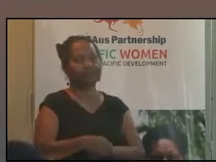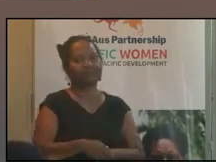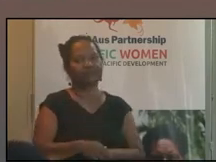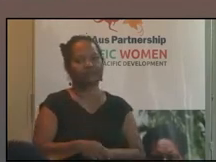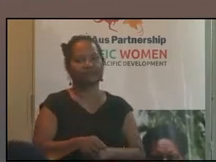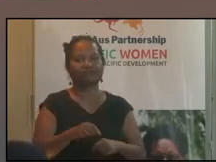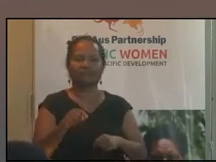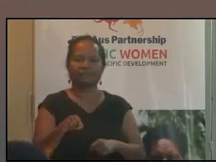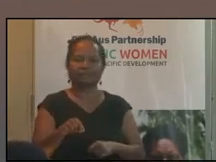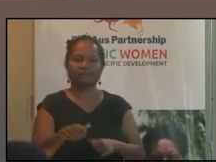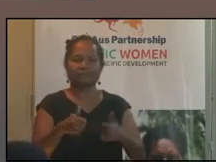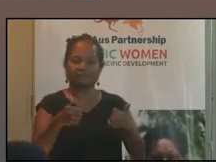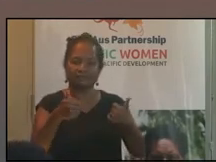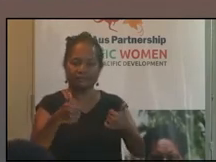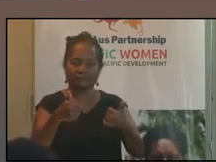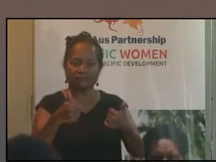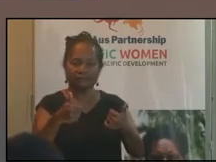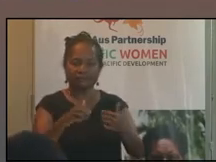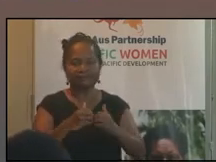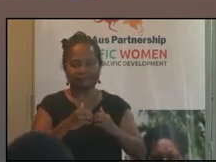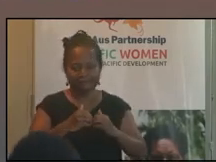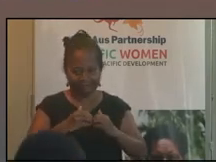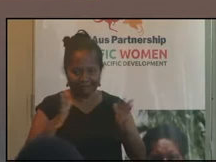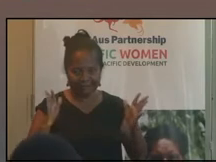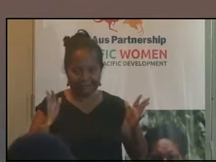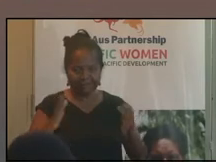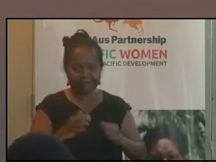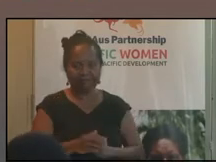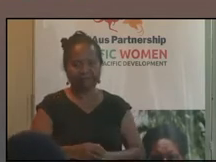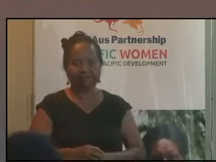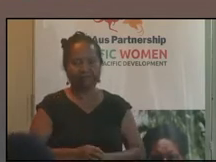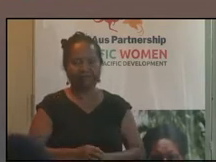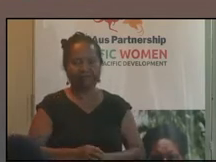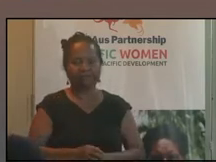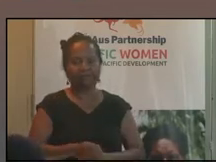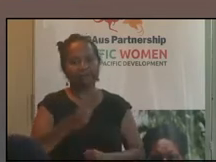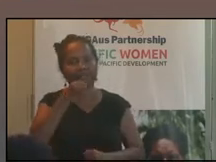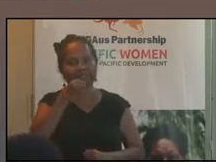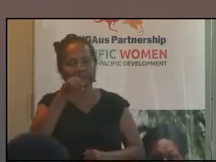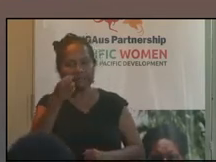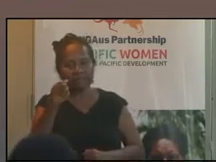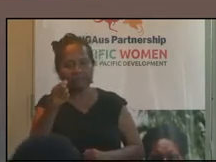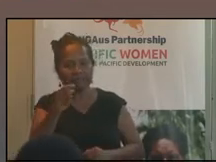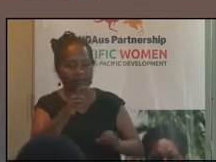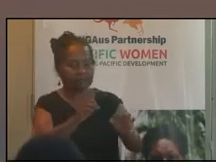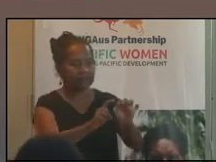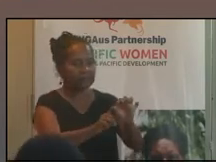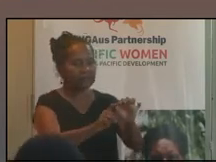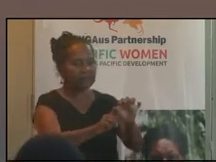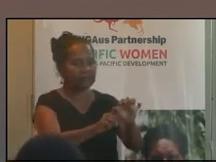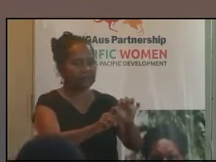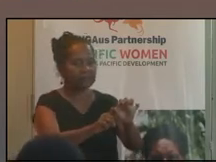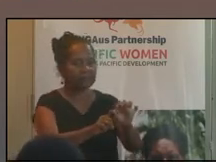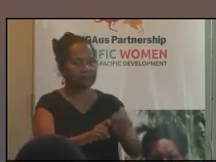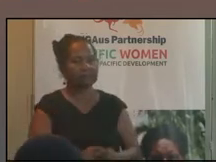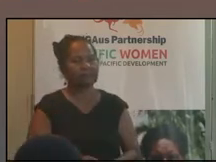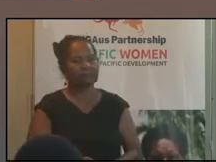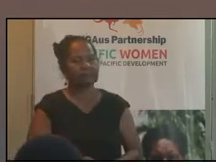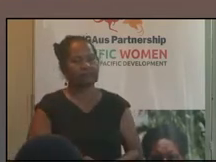this is probably a good segue now to go into, to ask you the question,